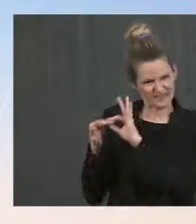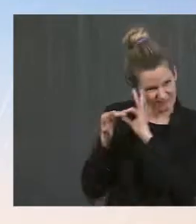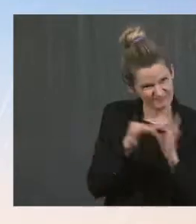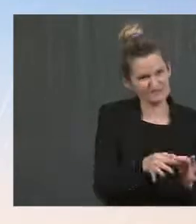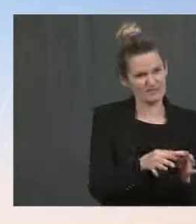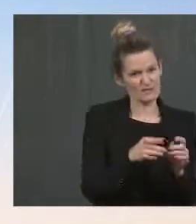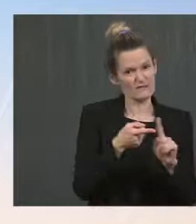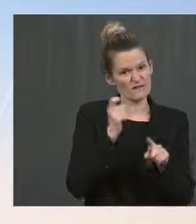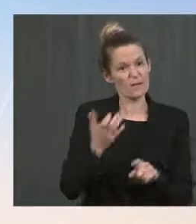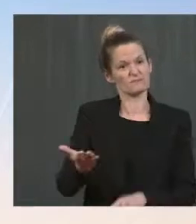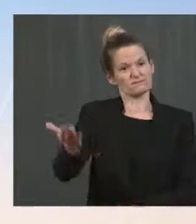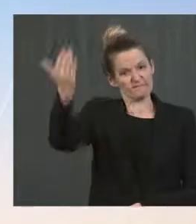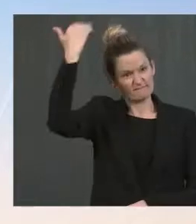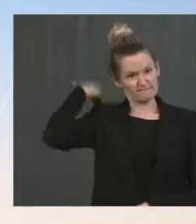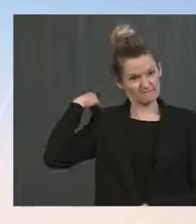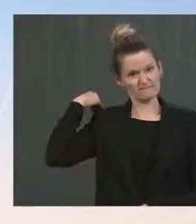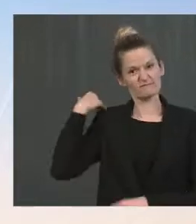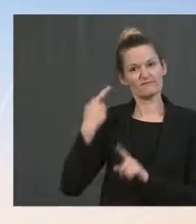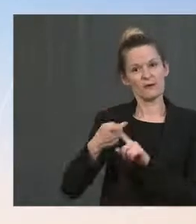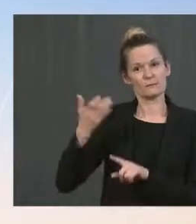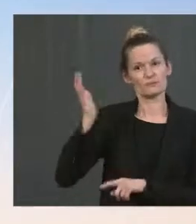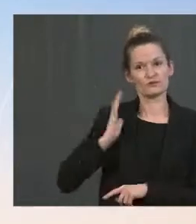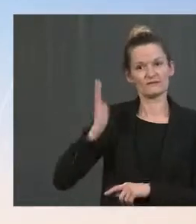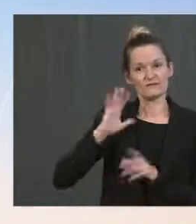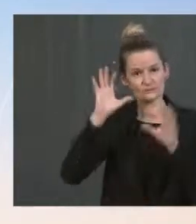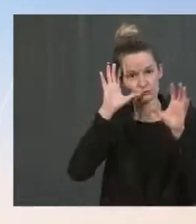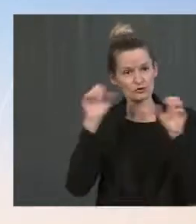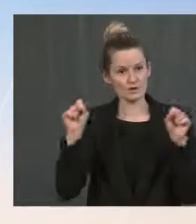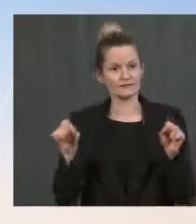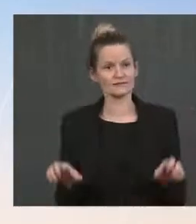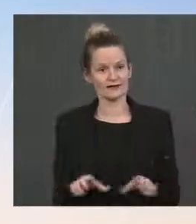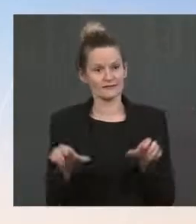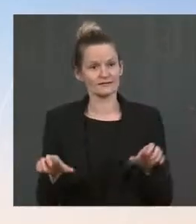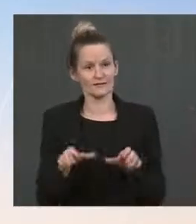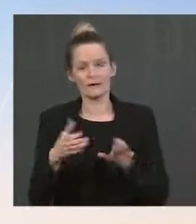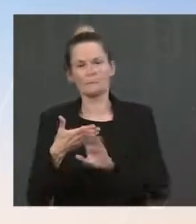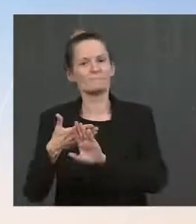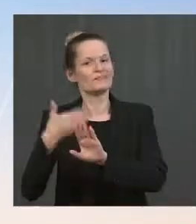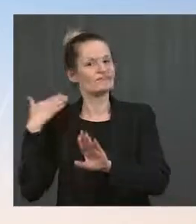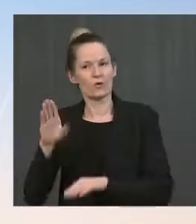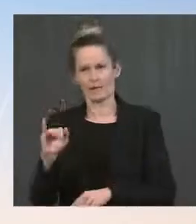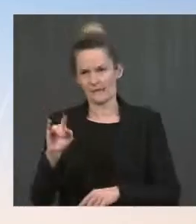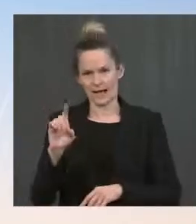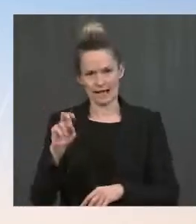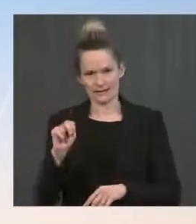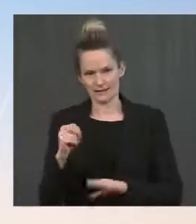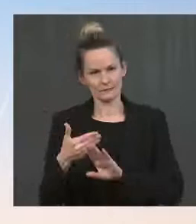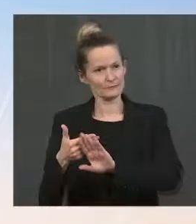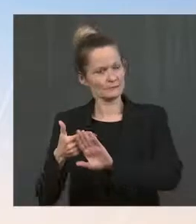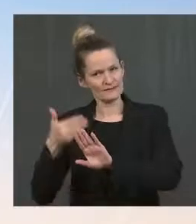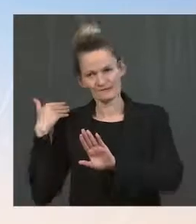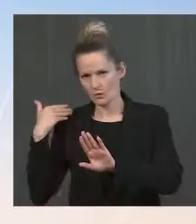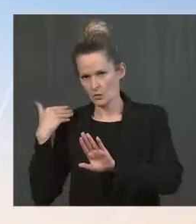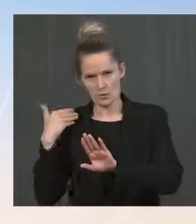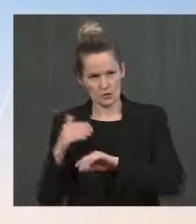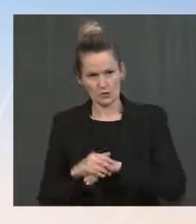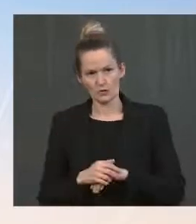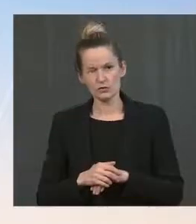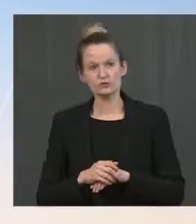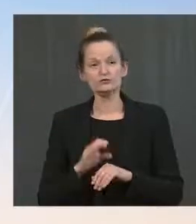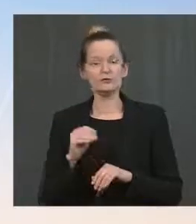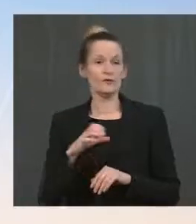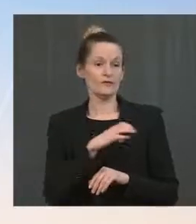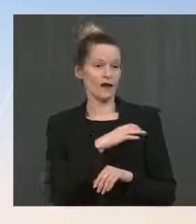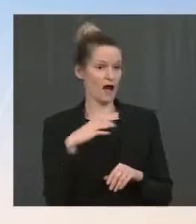before this president was even taken into office. And in fact, even if Congress took no future action ever, did